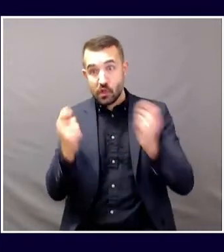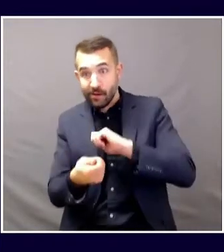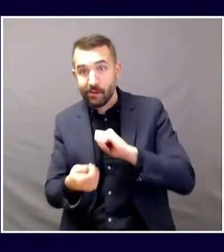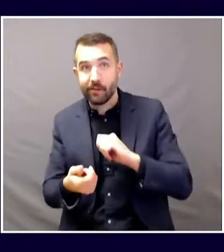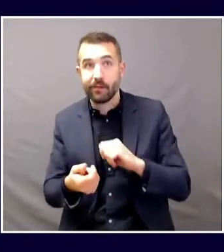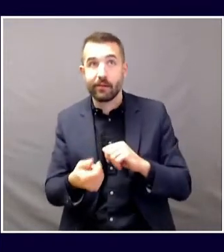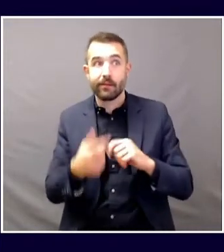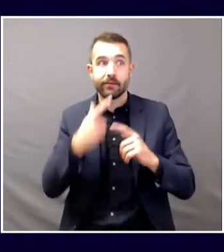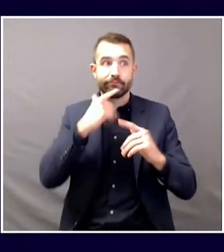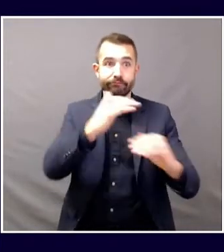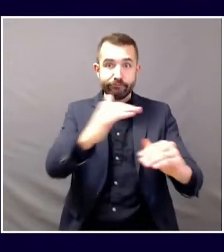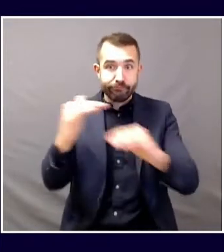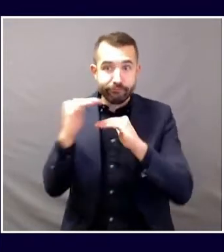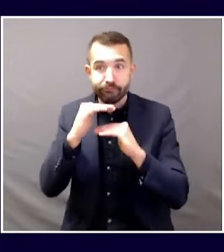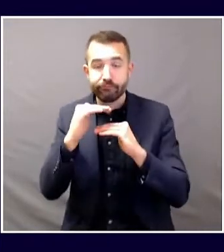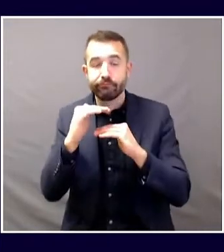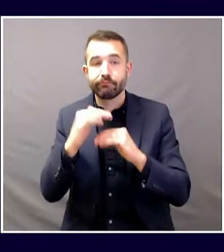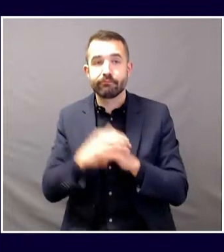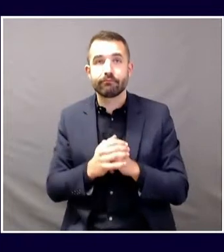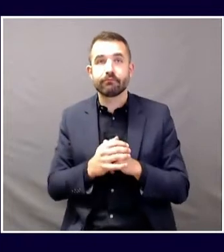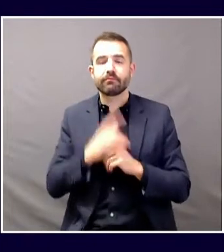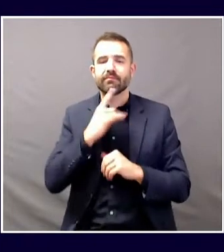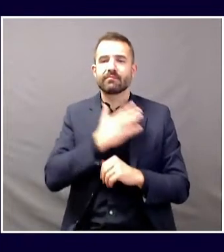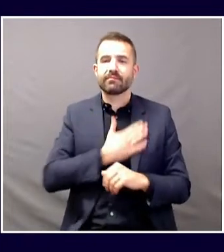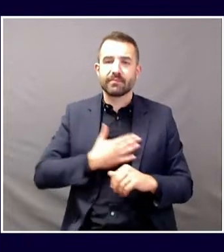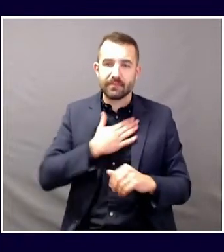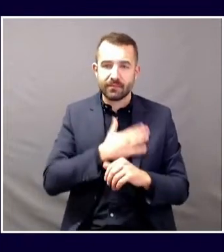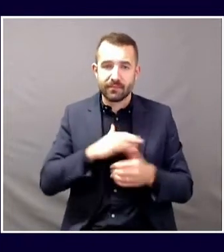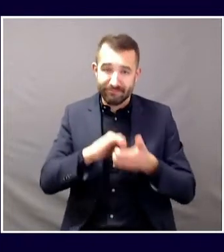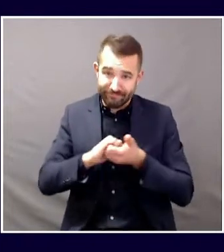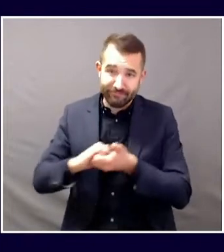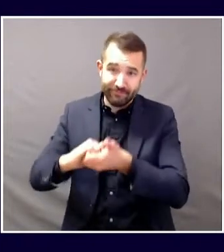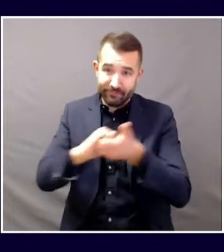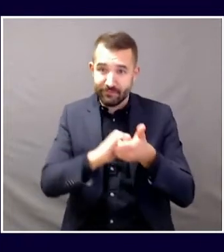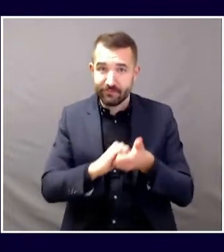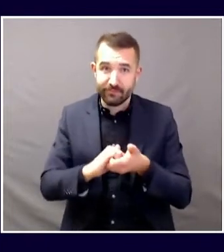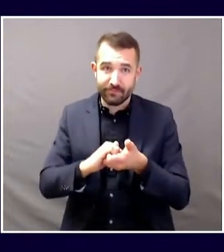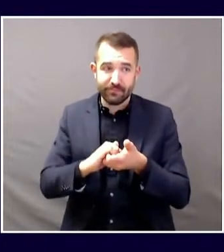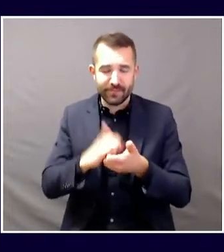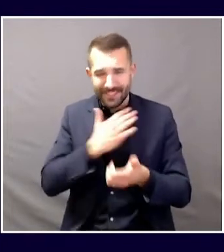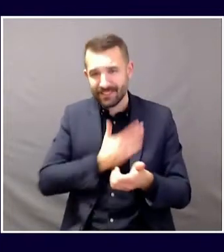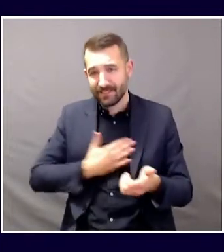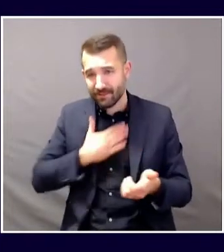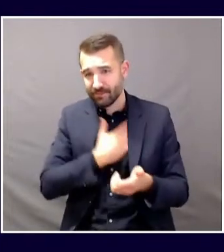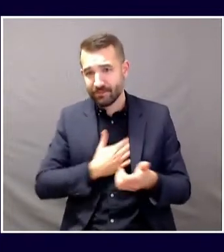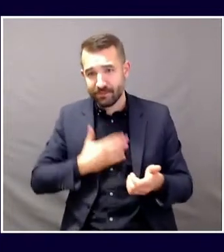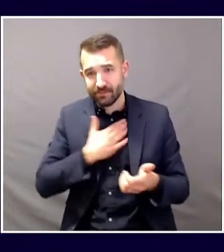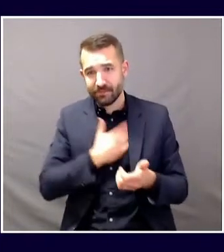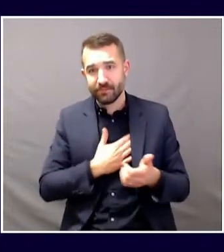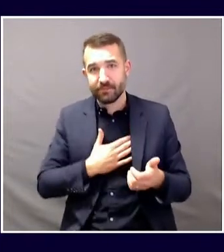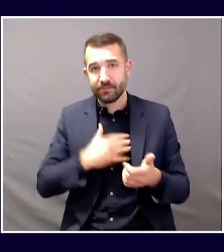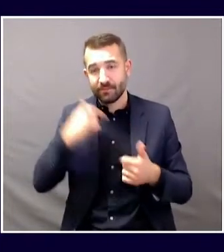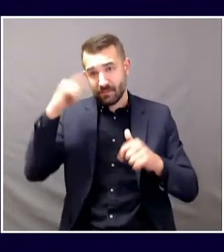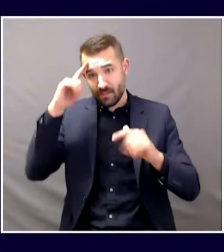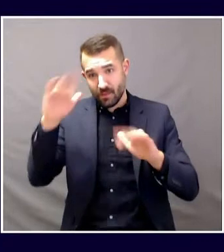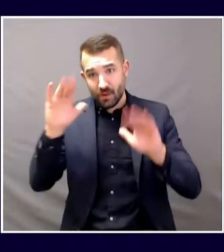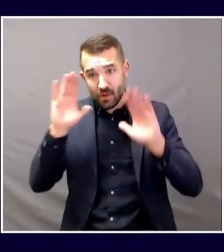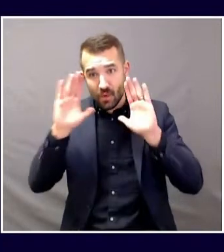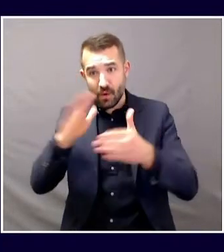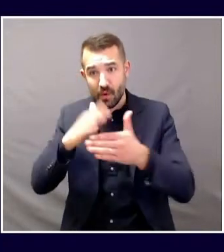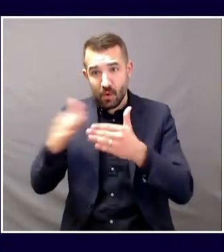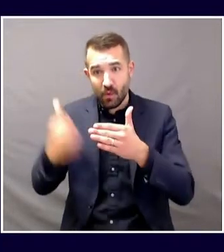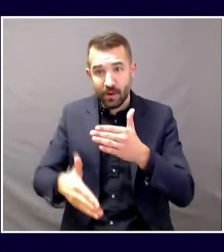everyone working on the same page and moving in the same way. So with that, I hope everyone has a great weekend.